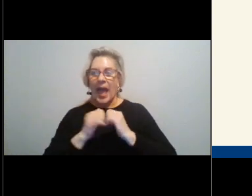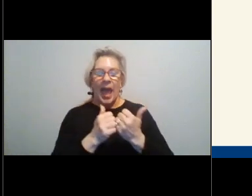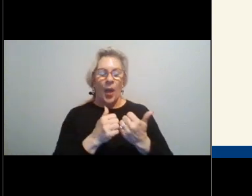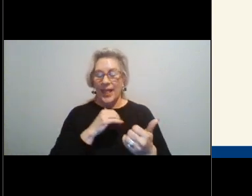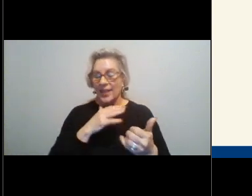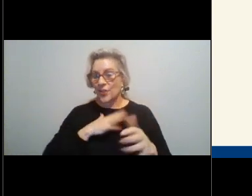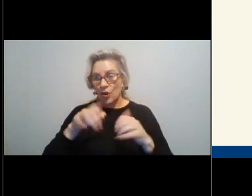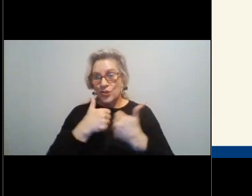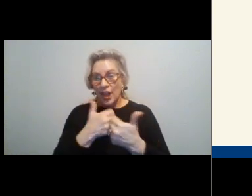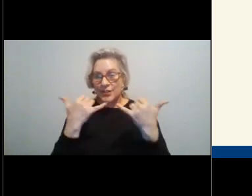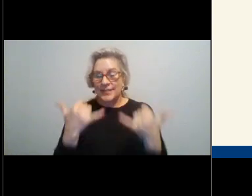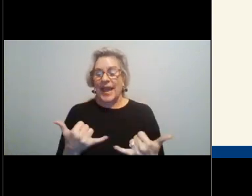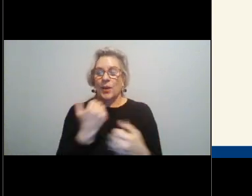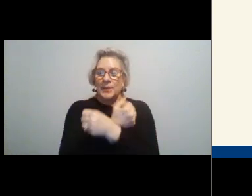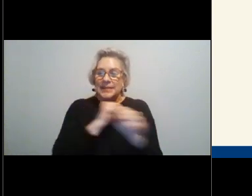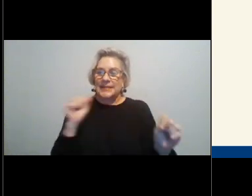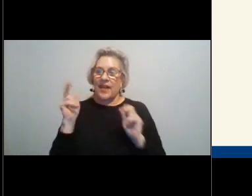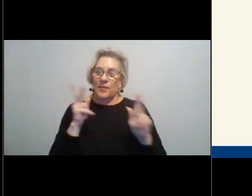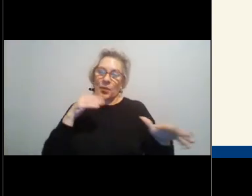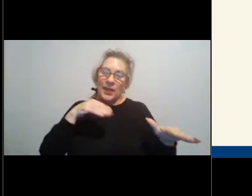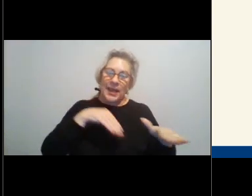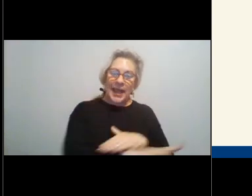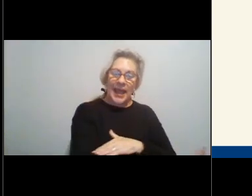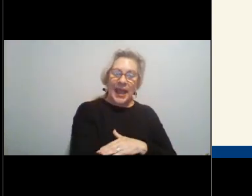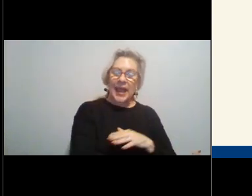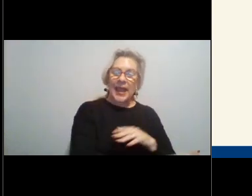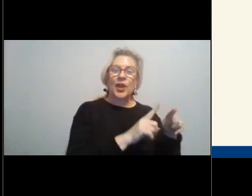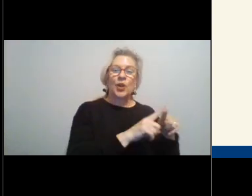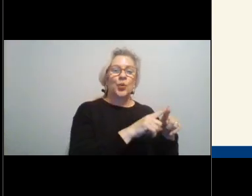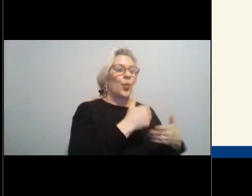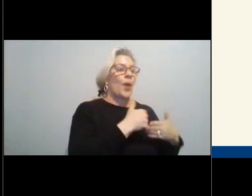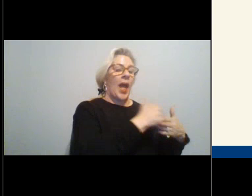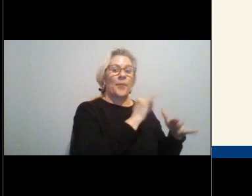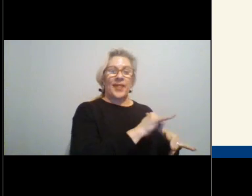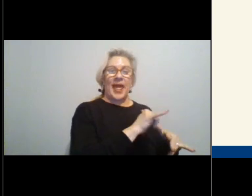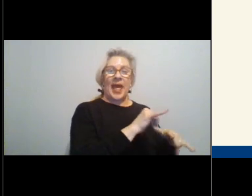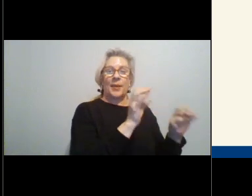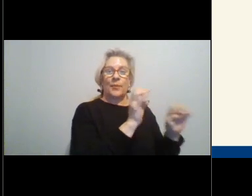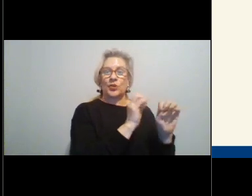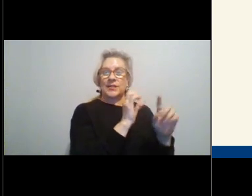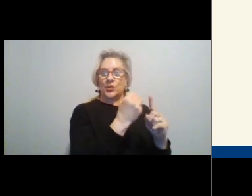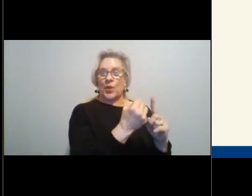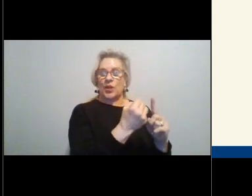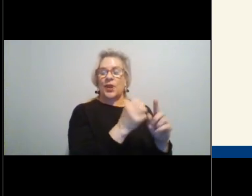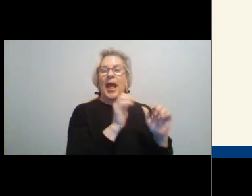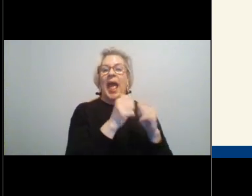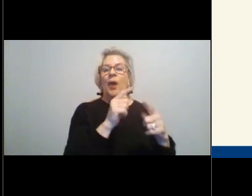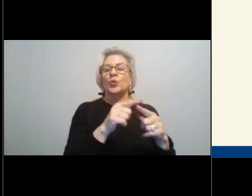safe manner and get emergency personnel into the location rapidly in a safe manner.